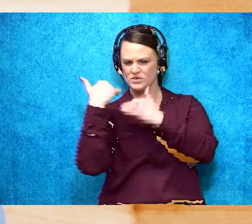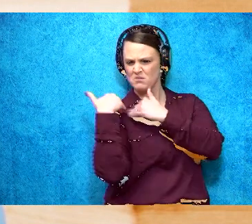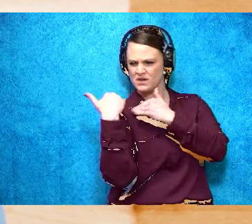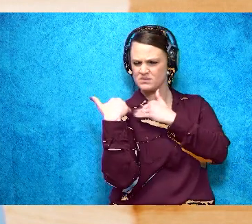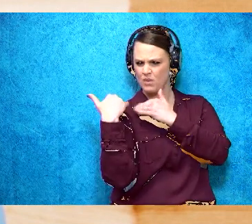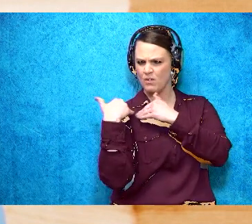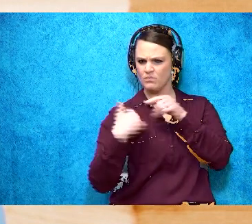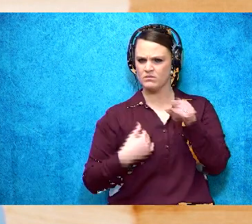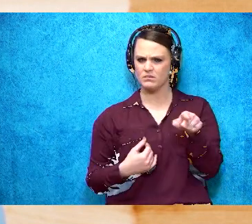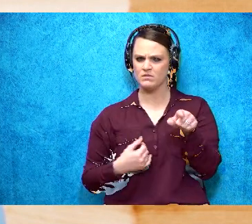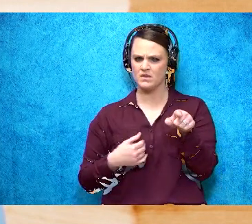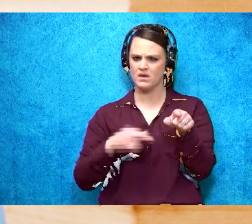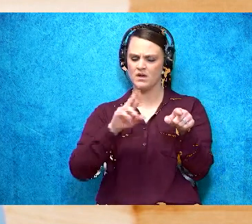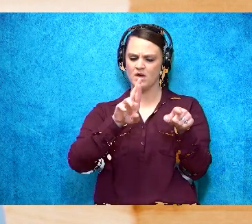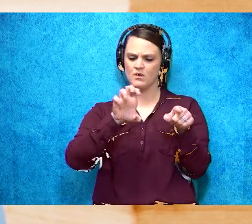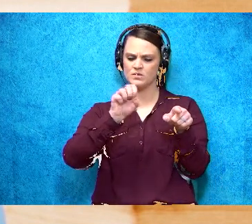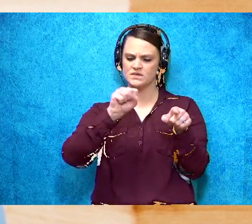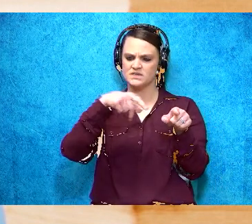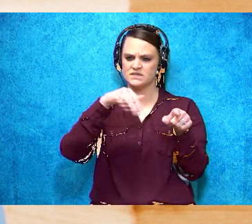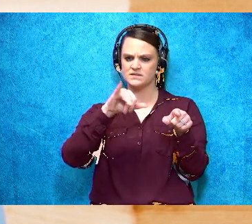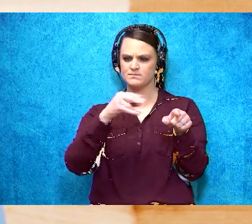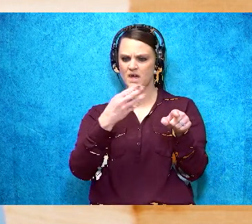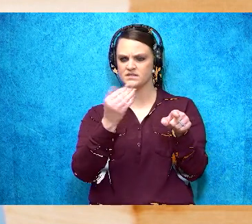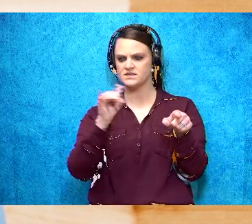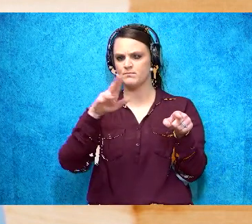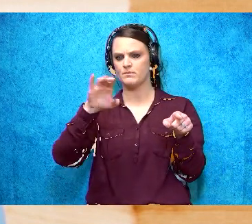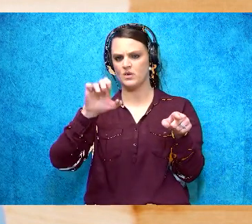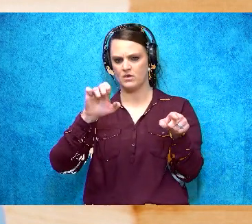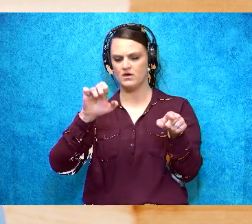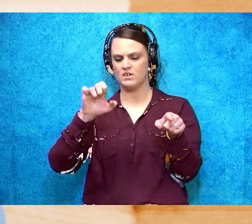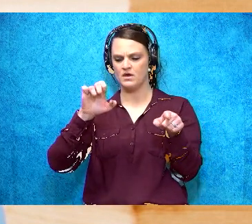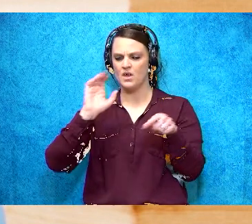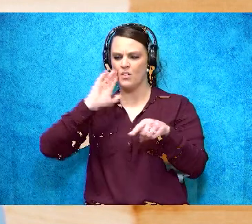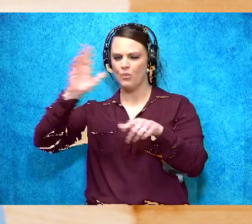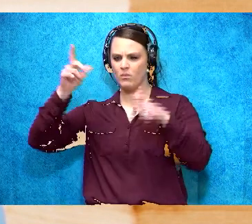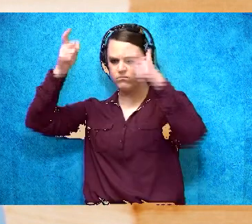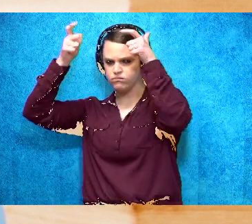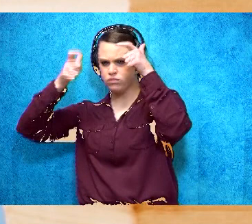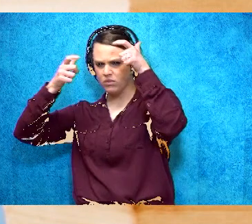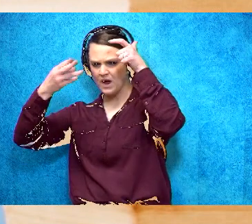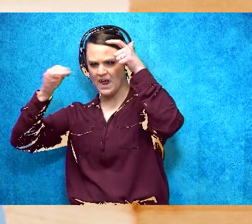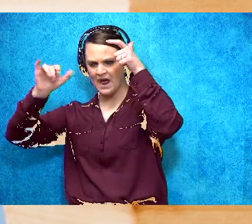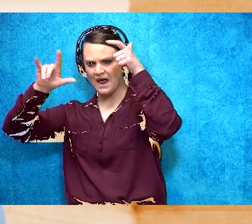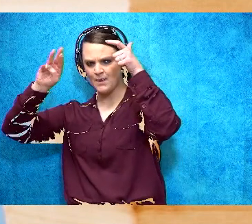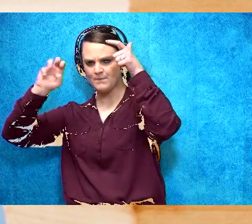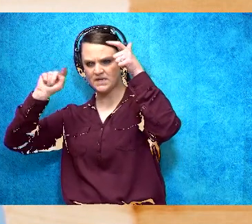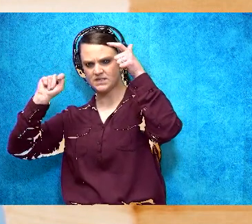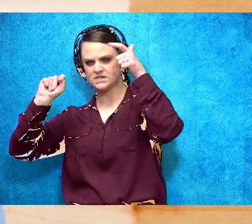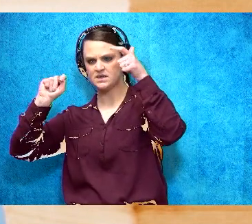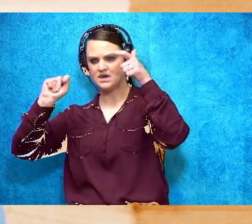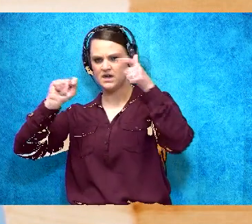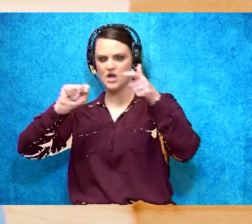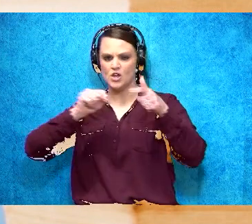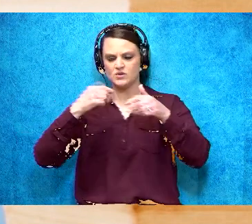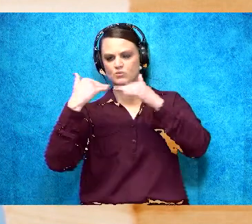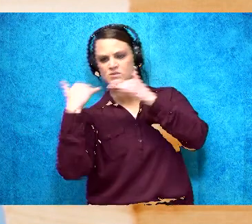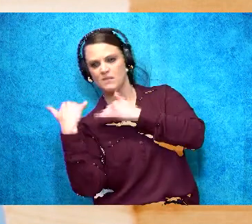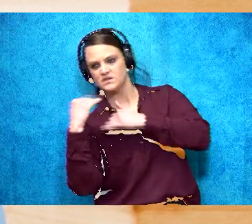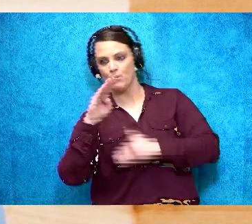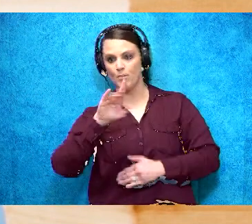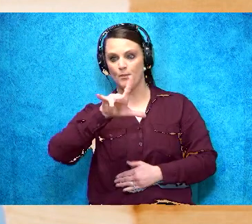The sentence says a responsible bicyclist will wear a helmet. To be responsible means that you are able to be